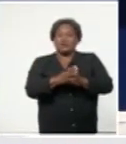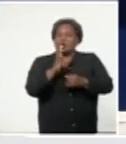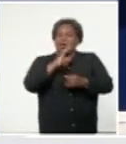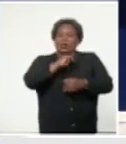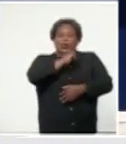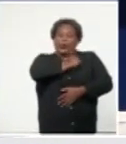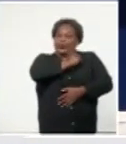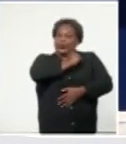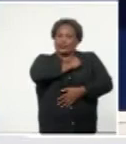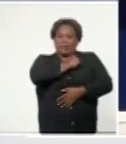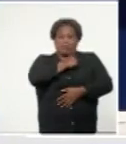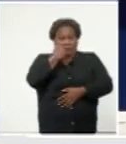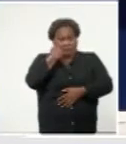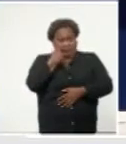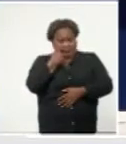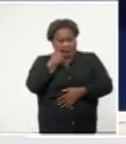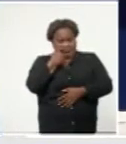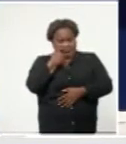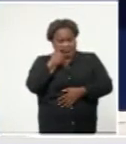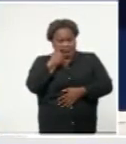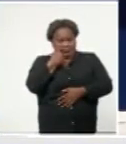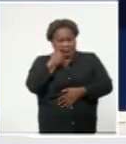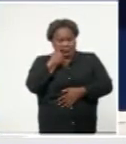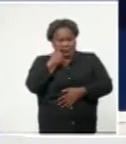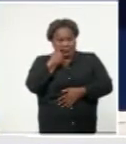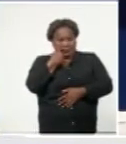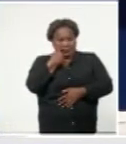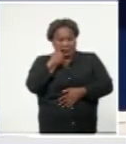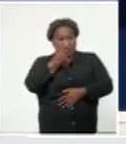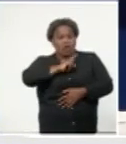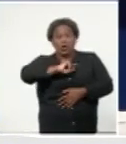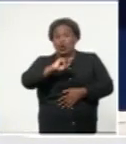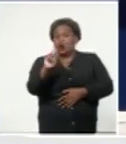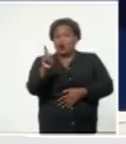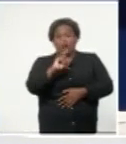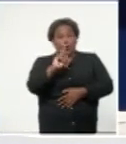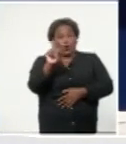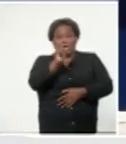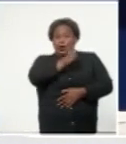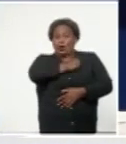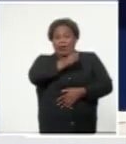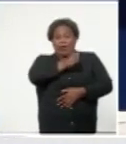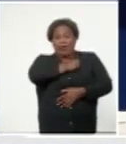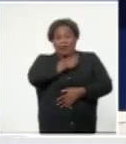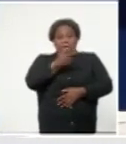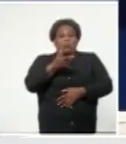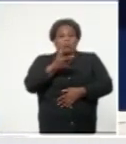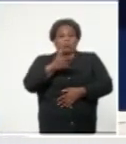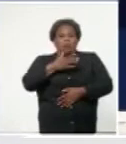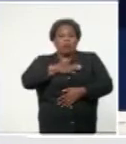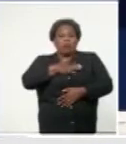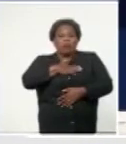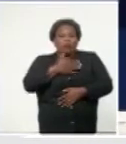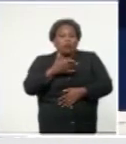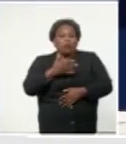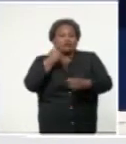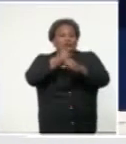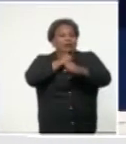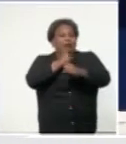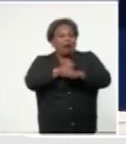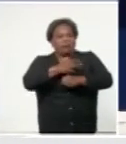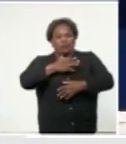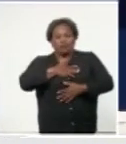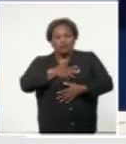regrettably, the contagiousness of this virus